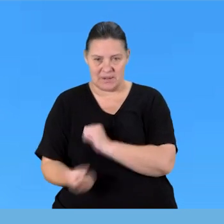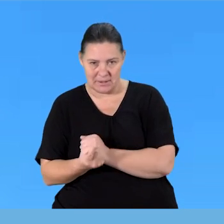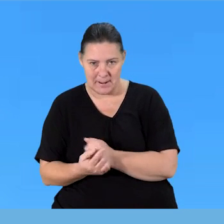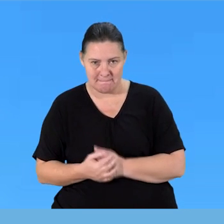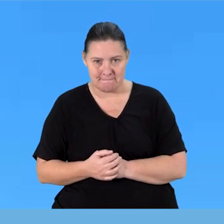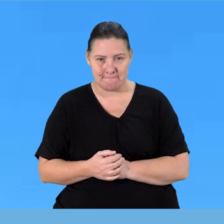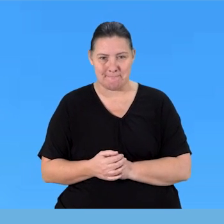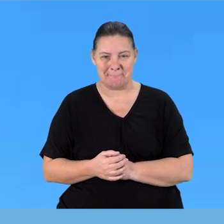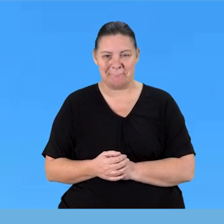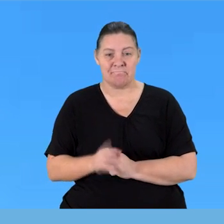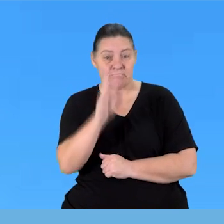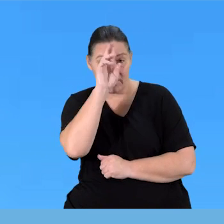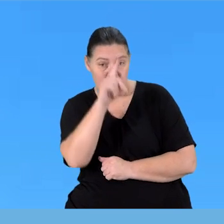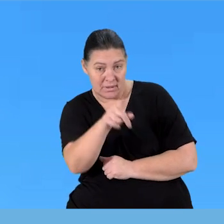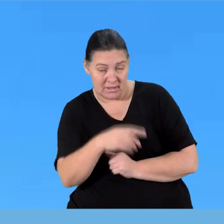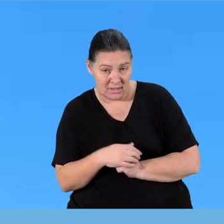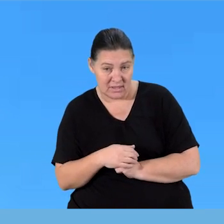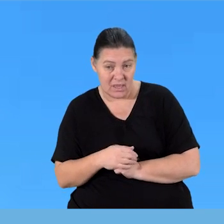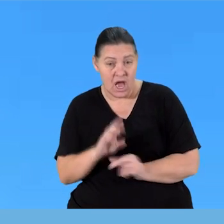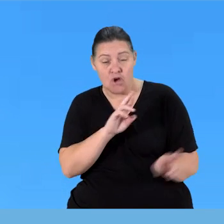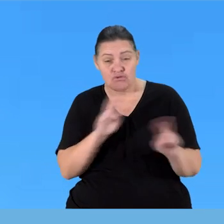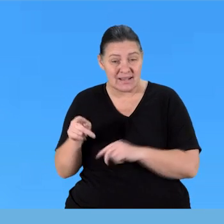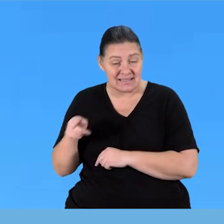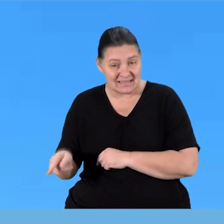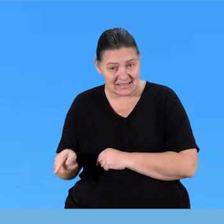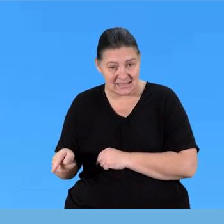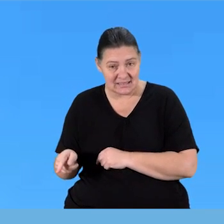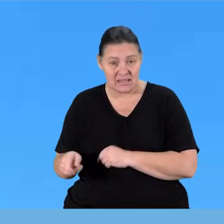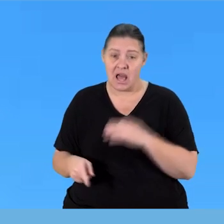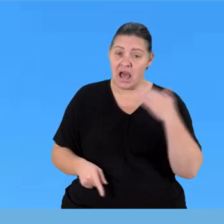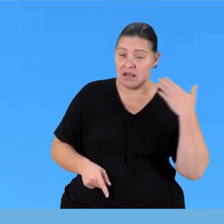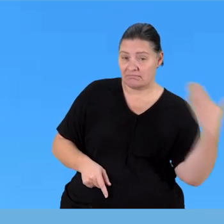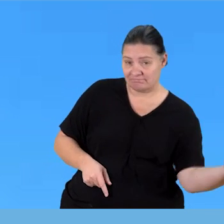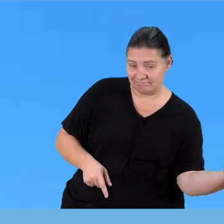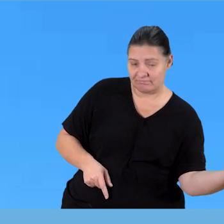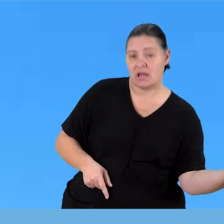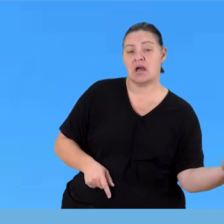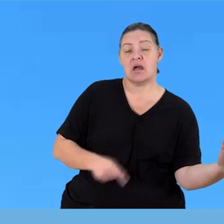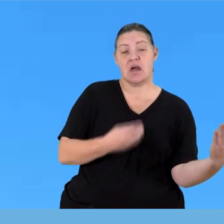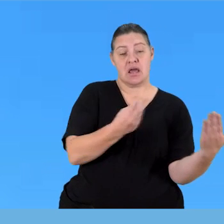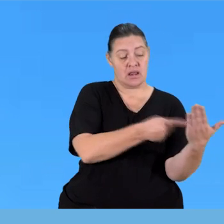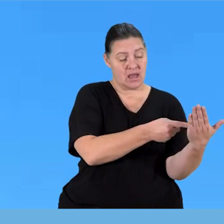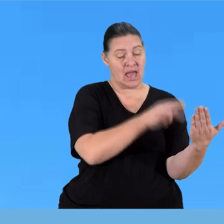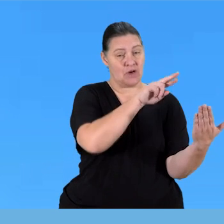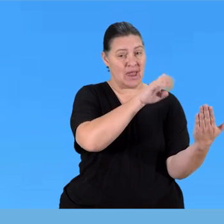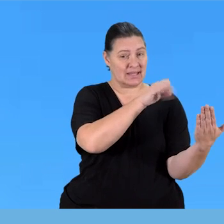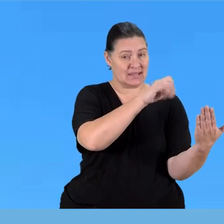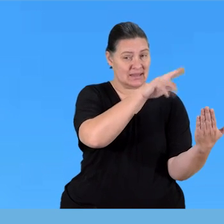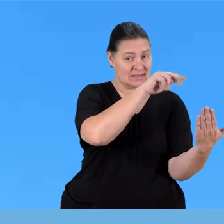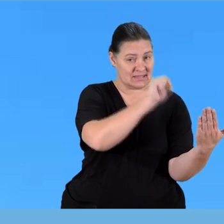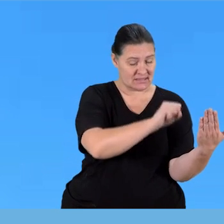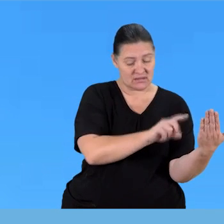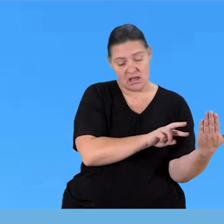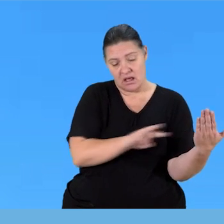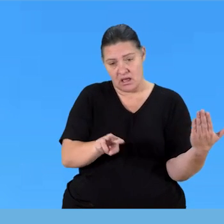reaction has taken place. And remember, the reactants are written on the left-hand side, products are written on the